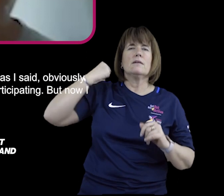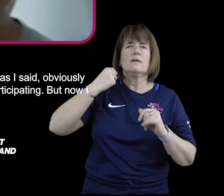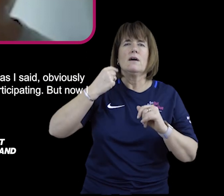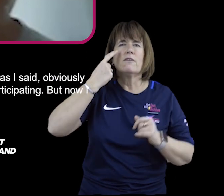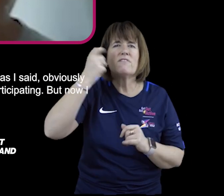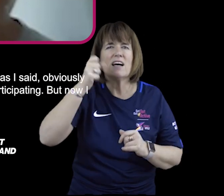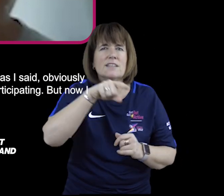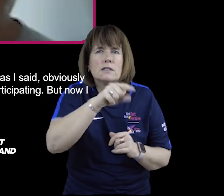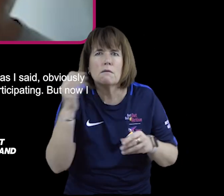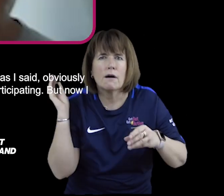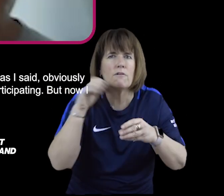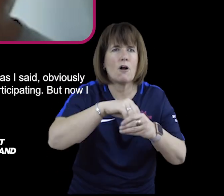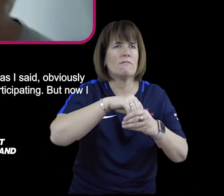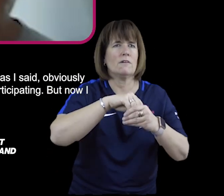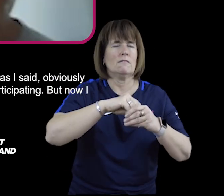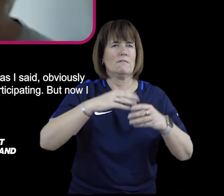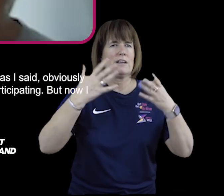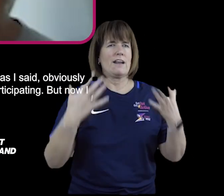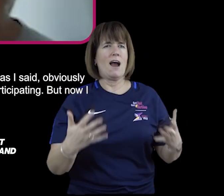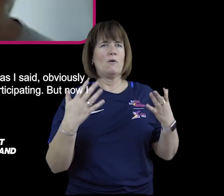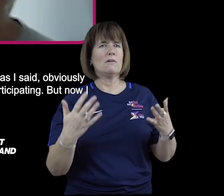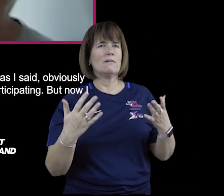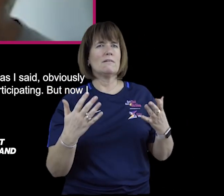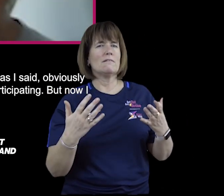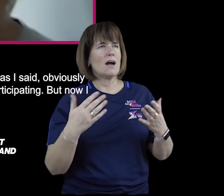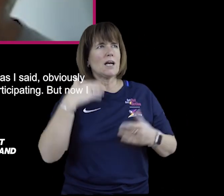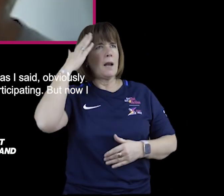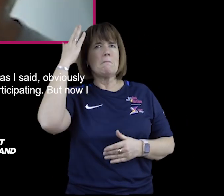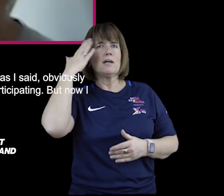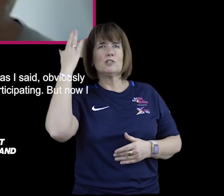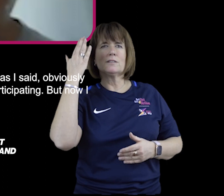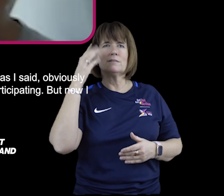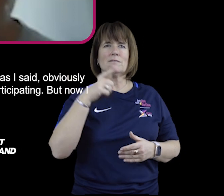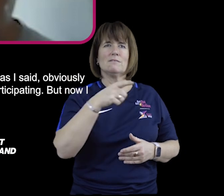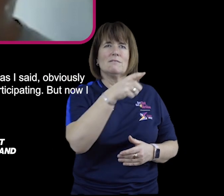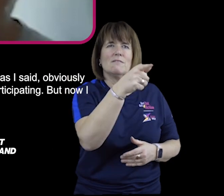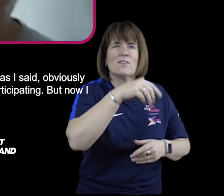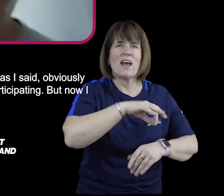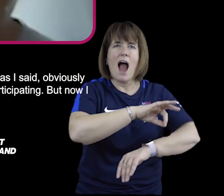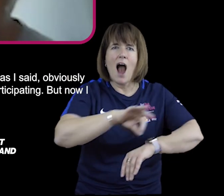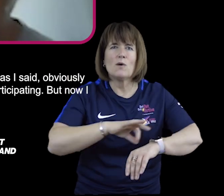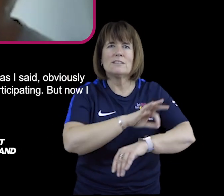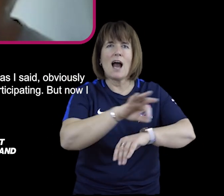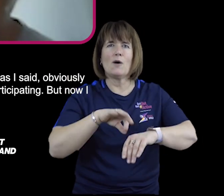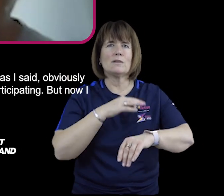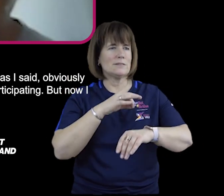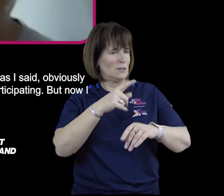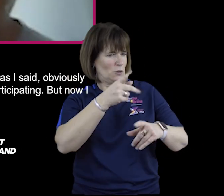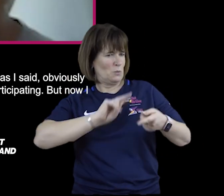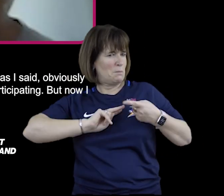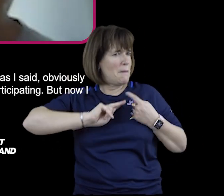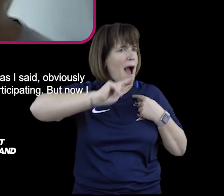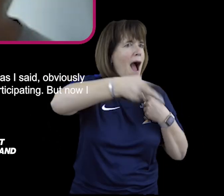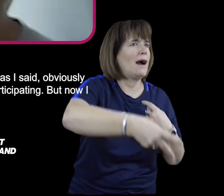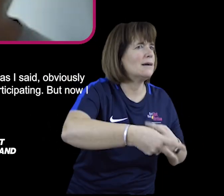times and then finding this opportunity and participating. But now